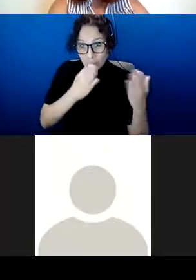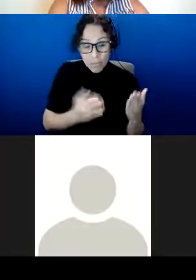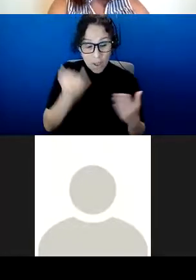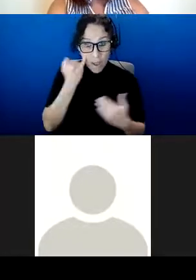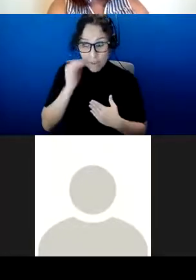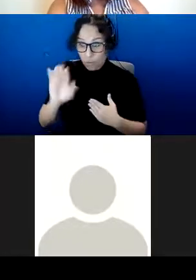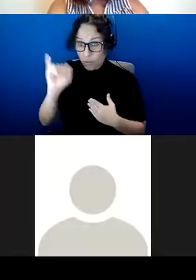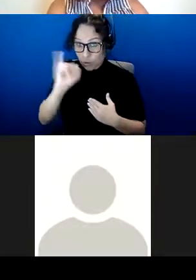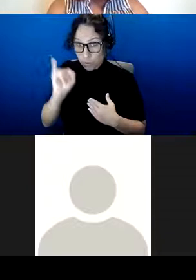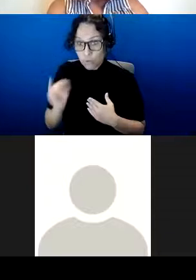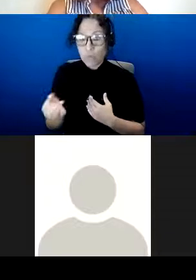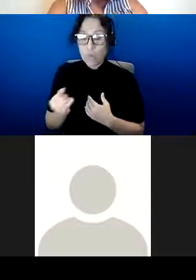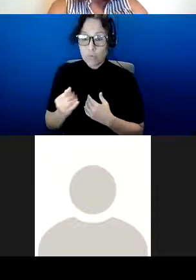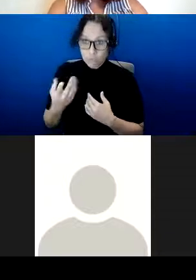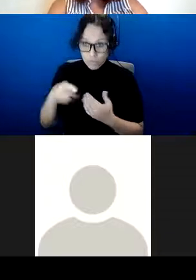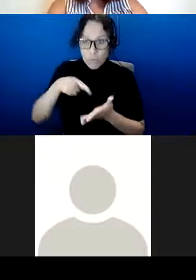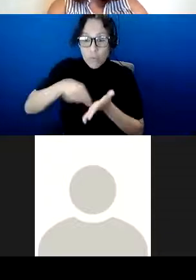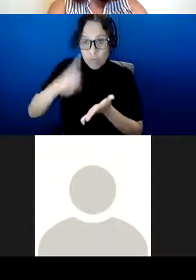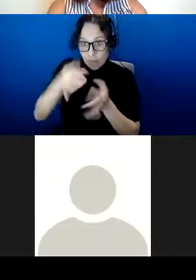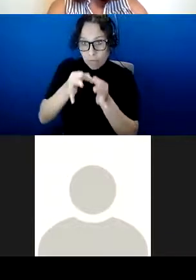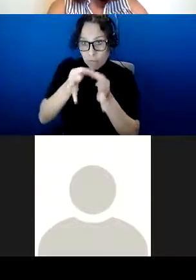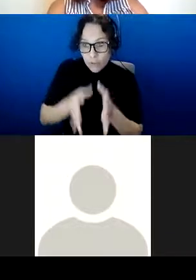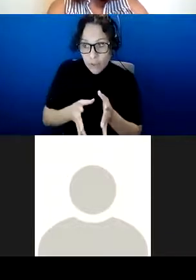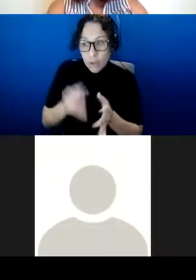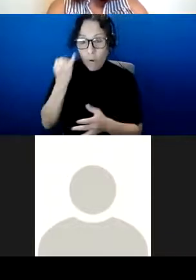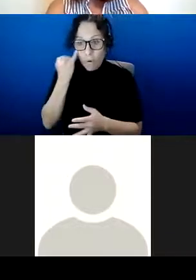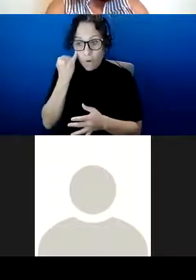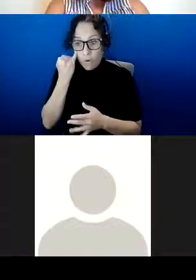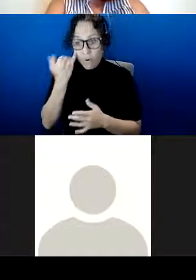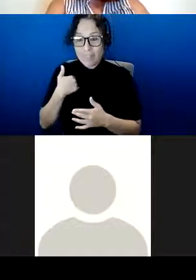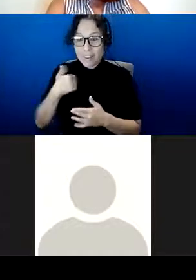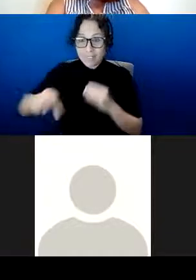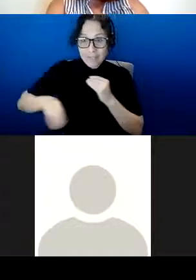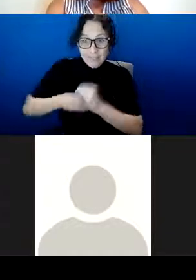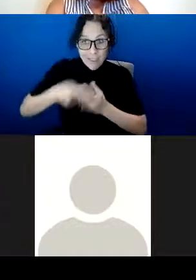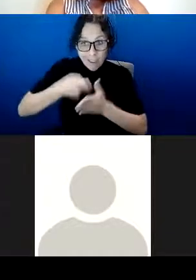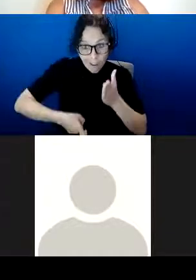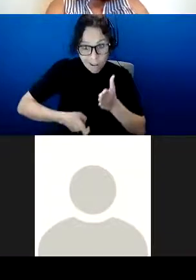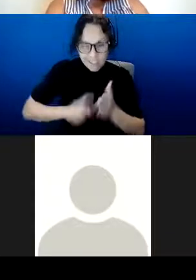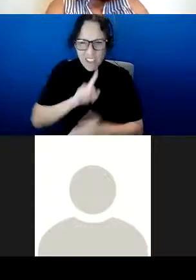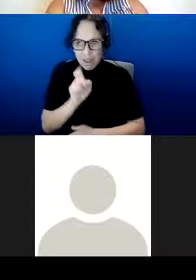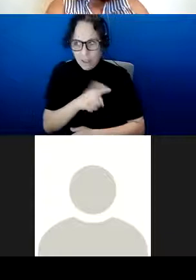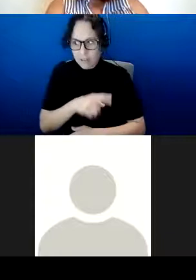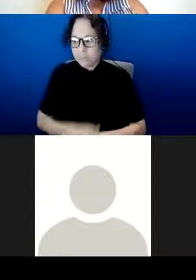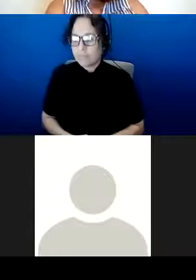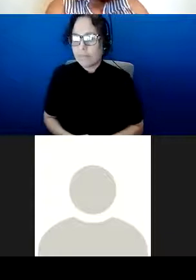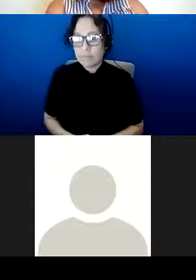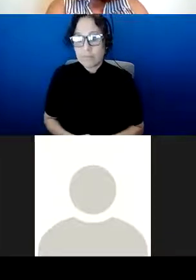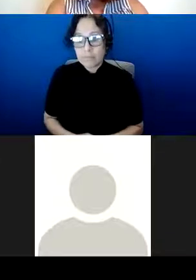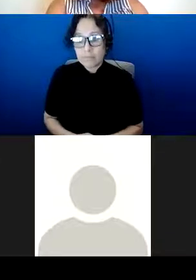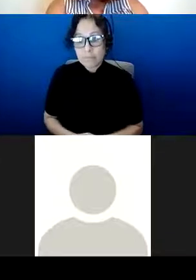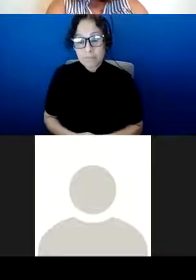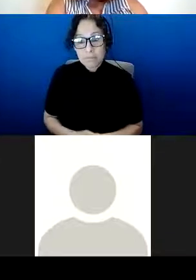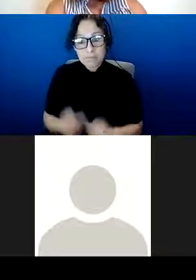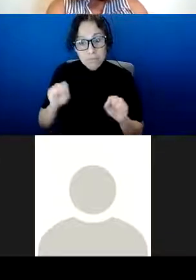service and if it has any additional cost. Seek within the community an organization that